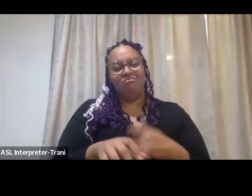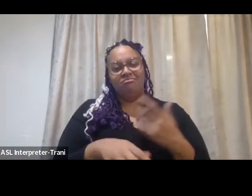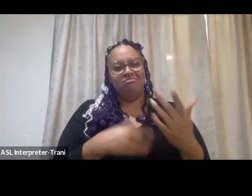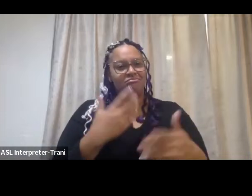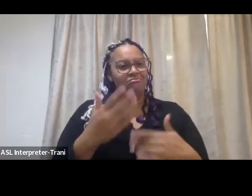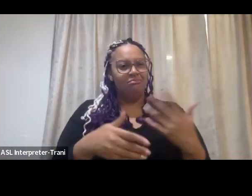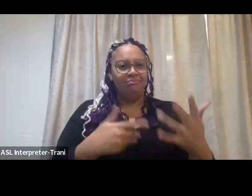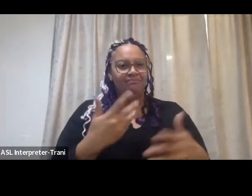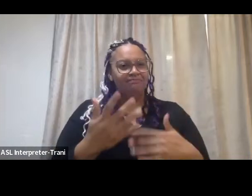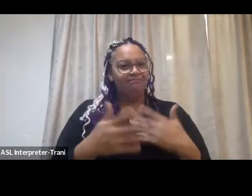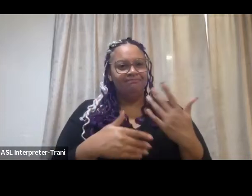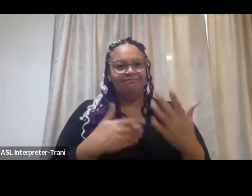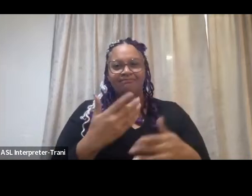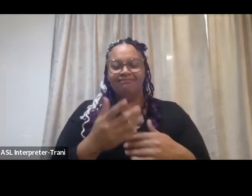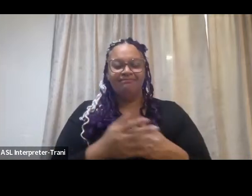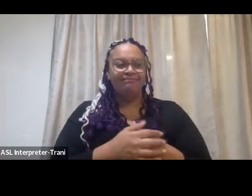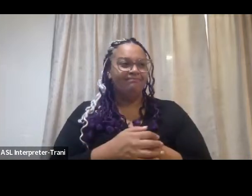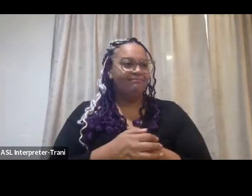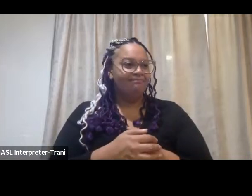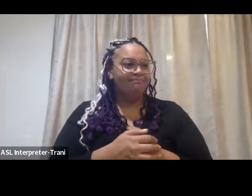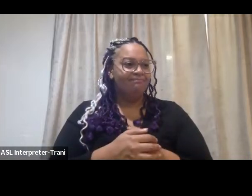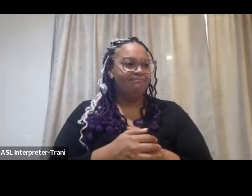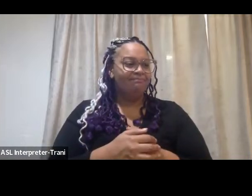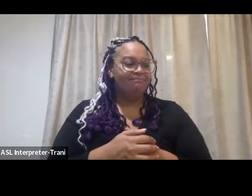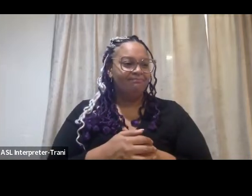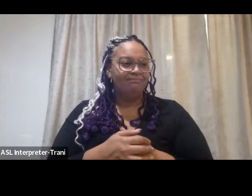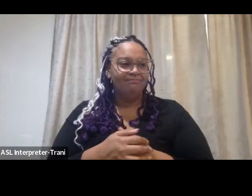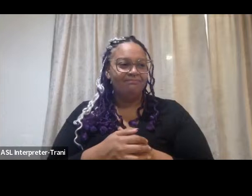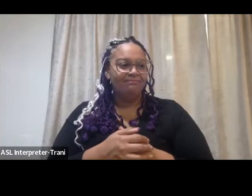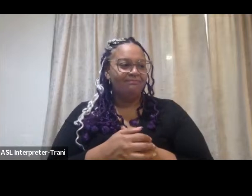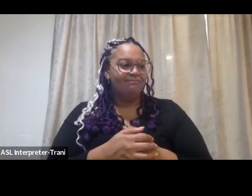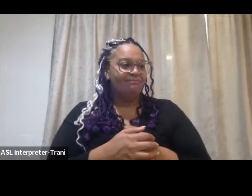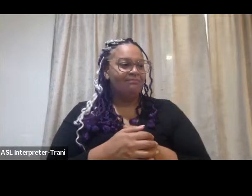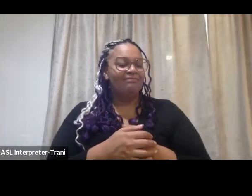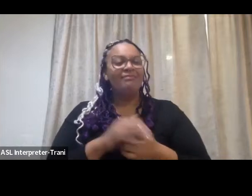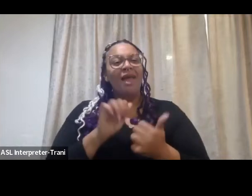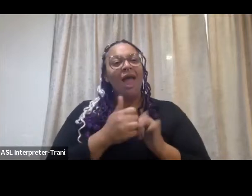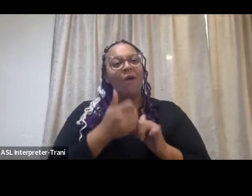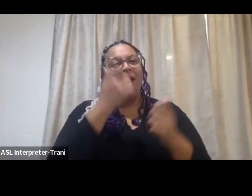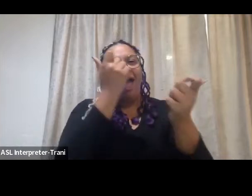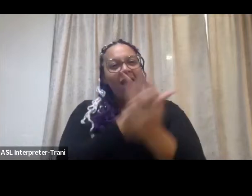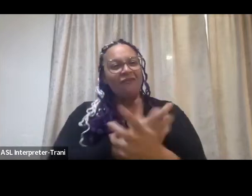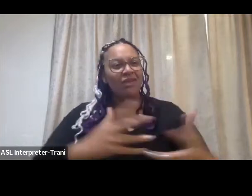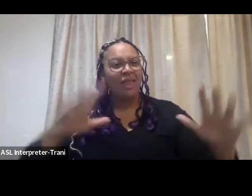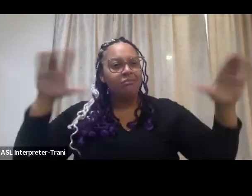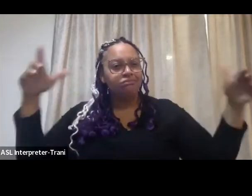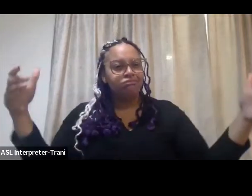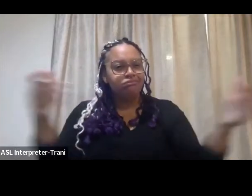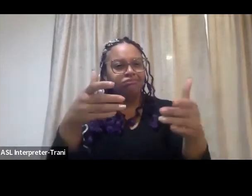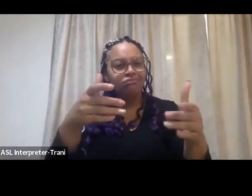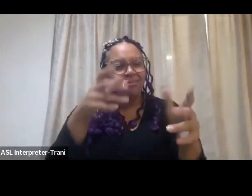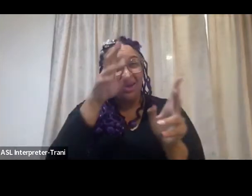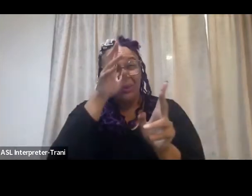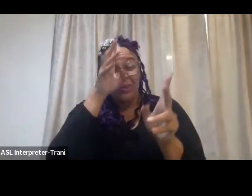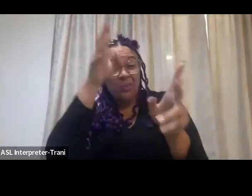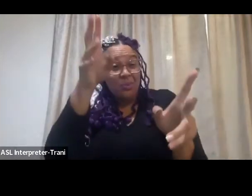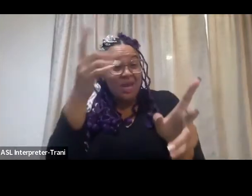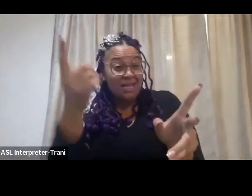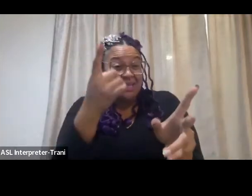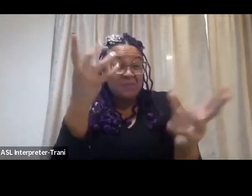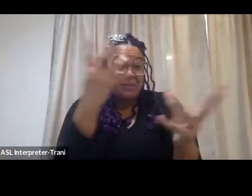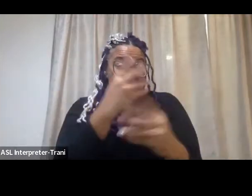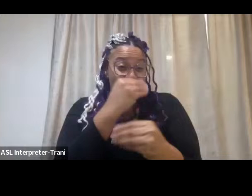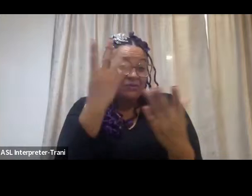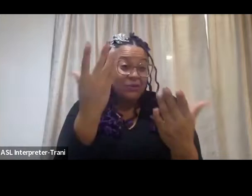uh, how that can all collect together and create something really beautiful and